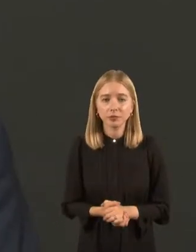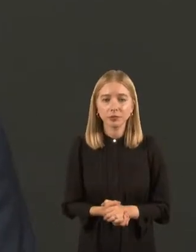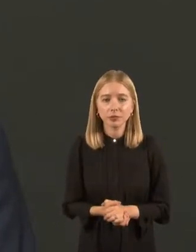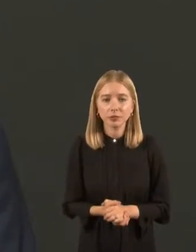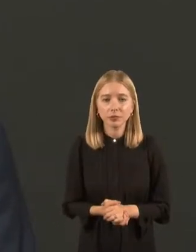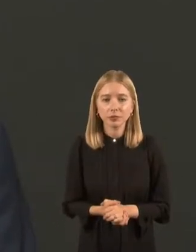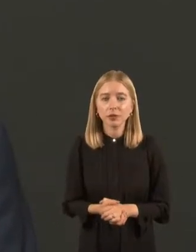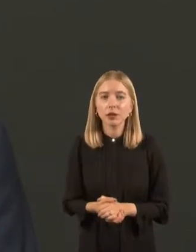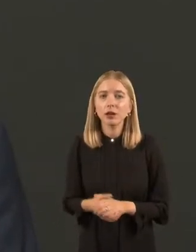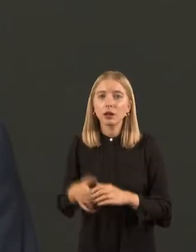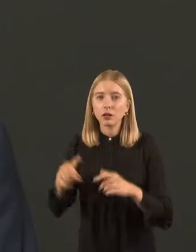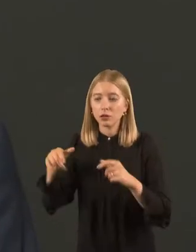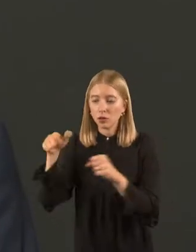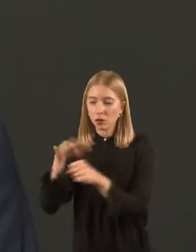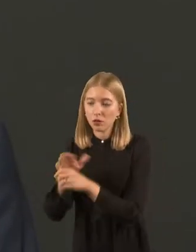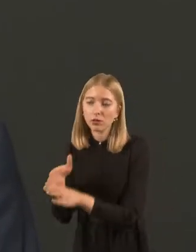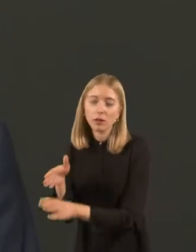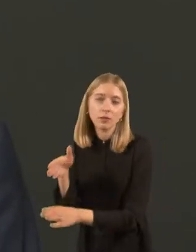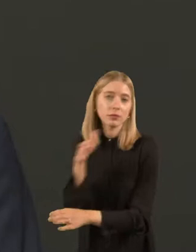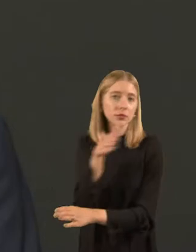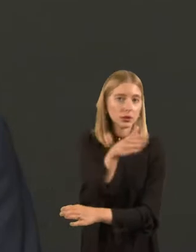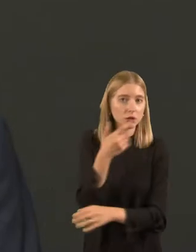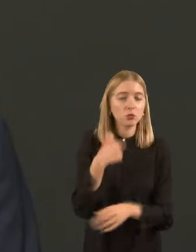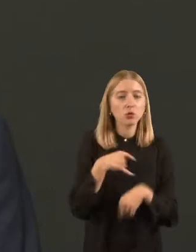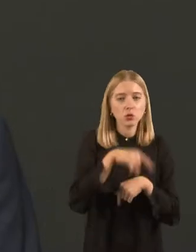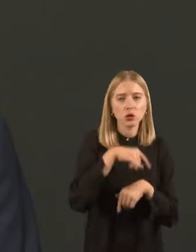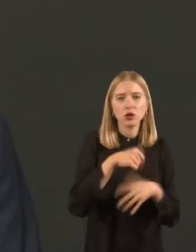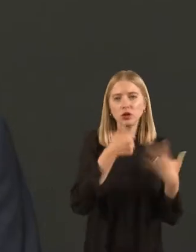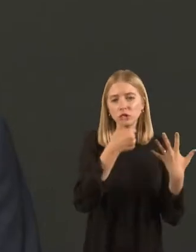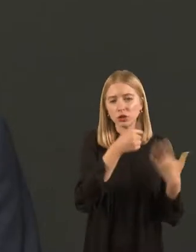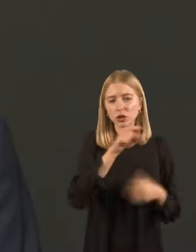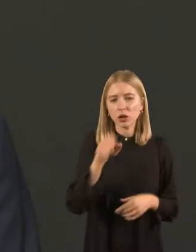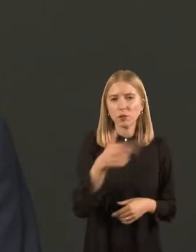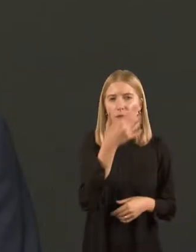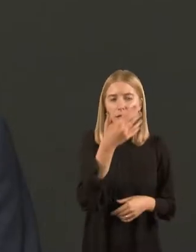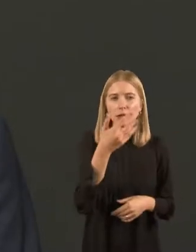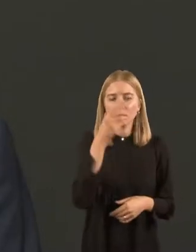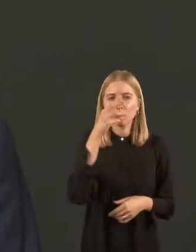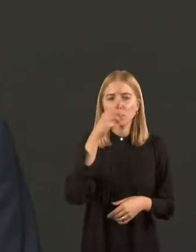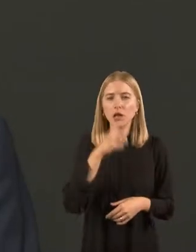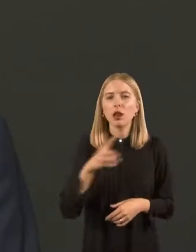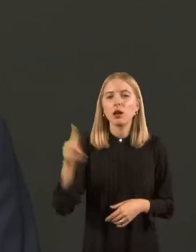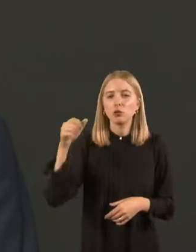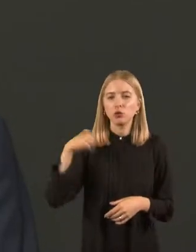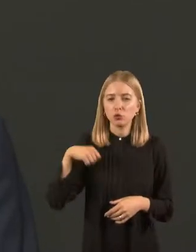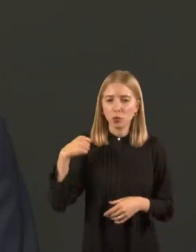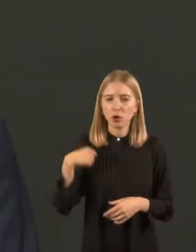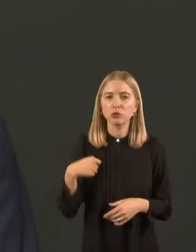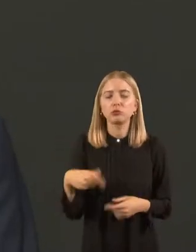we ensure the connection with the major transportation hubs?